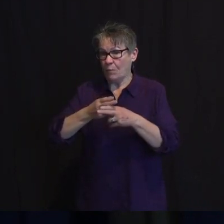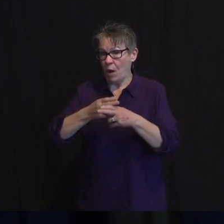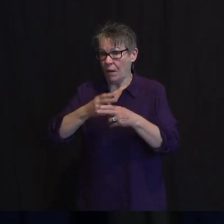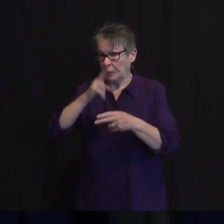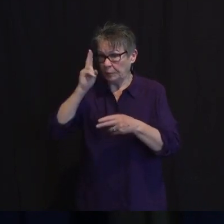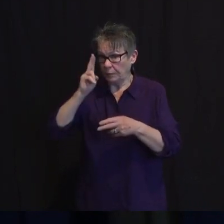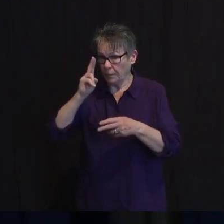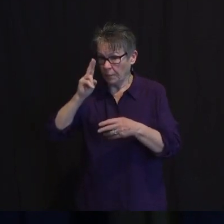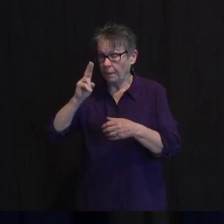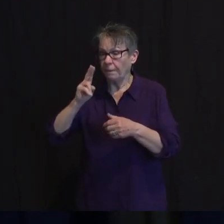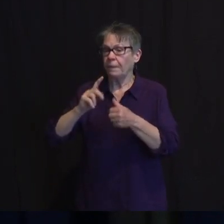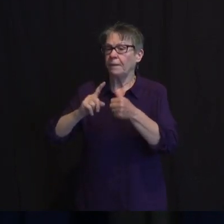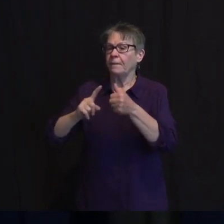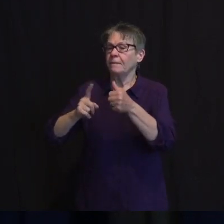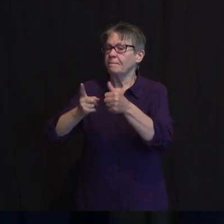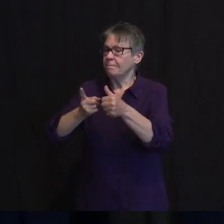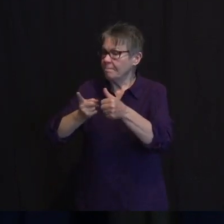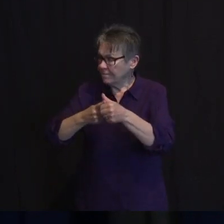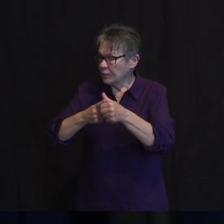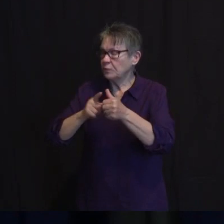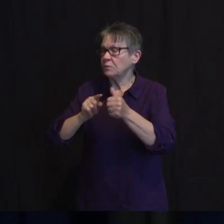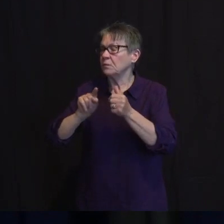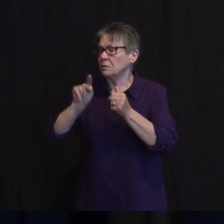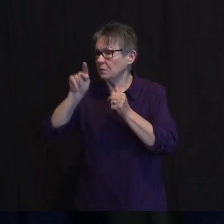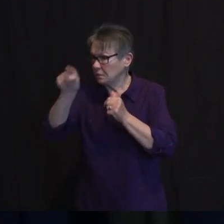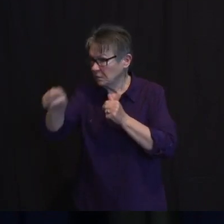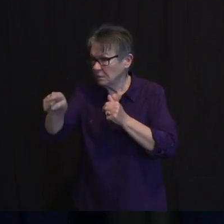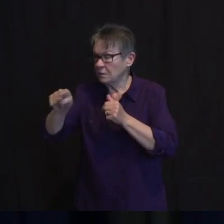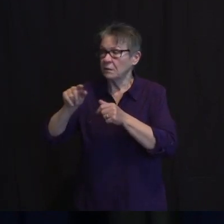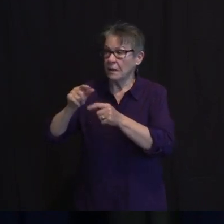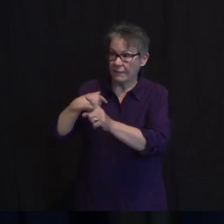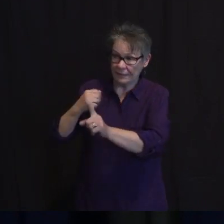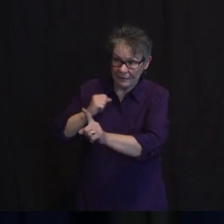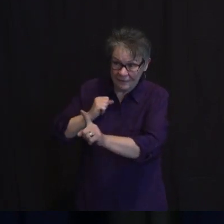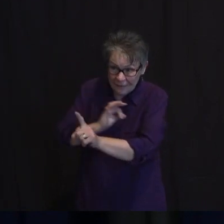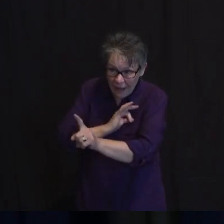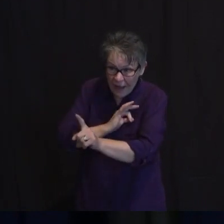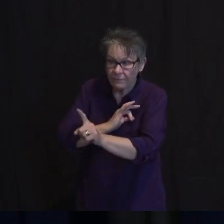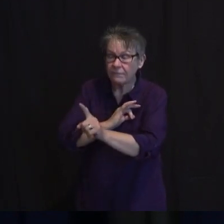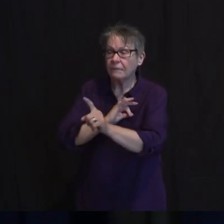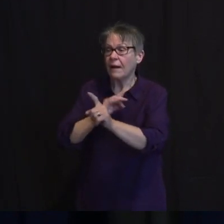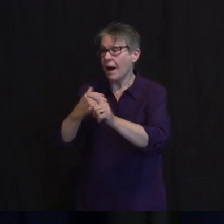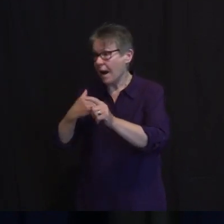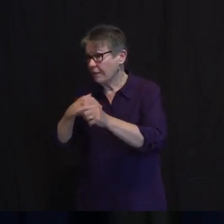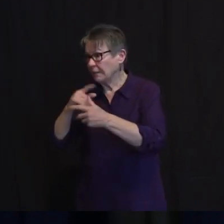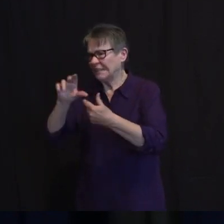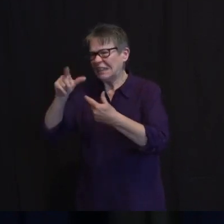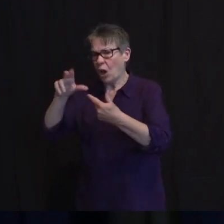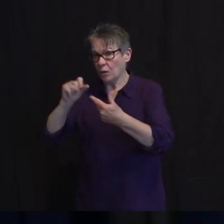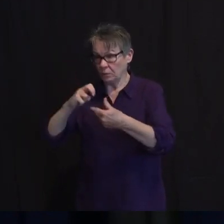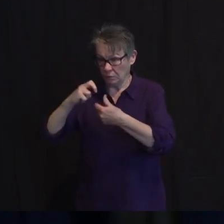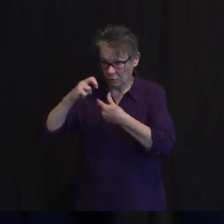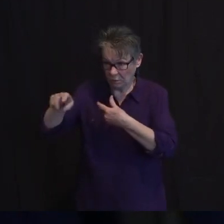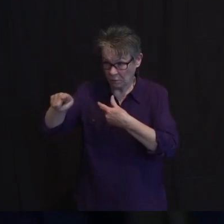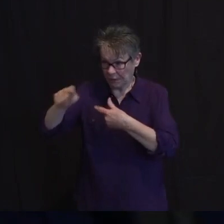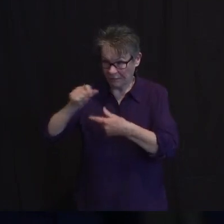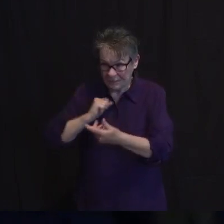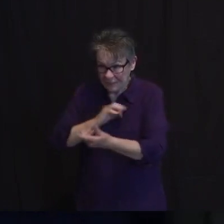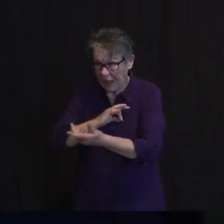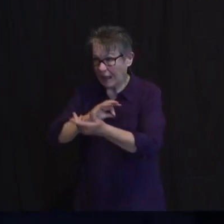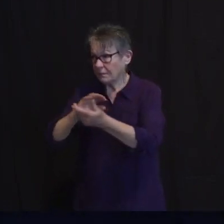and those Department of Defense medical corps are a huge welcome to the hospitals in North Jersey. Do you want to hit the veterans